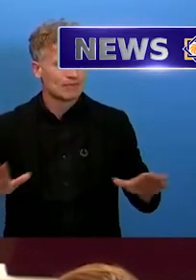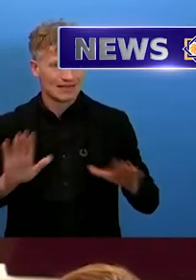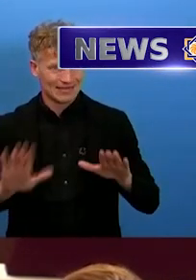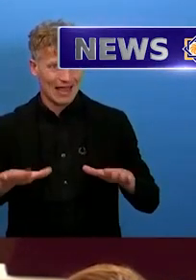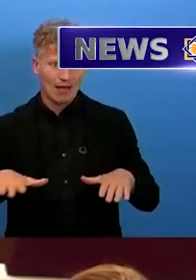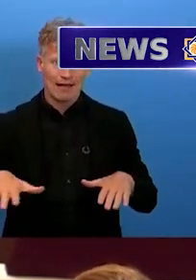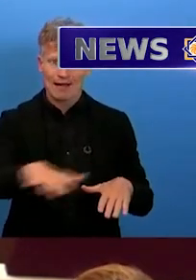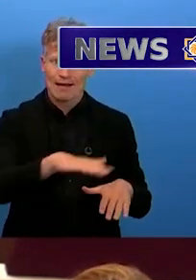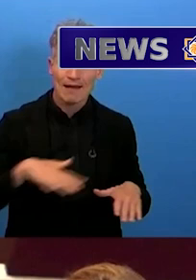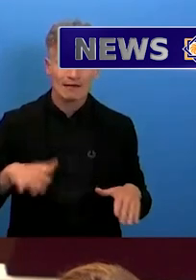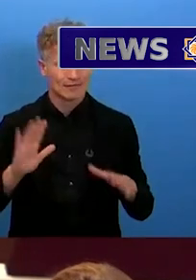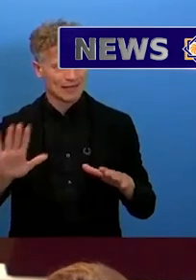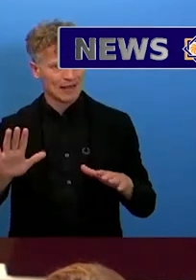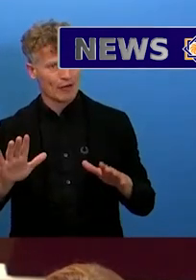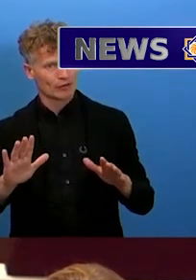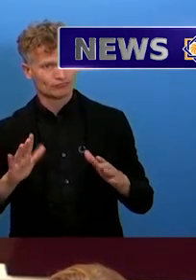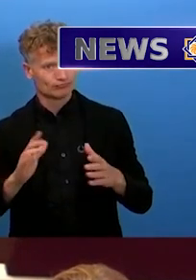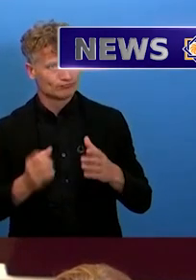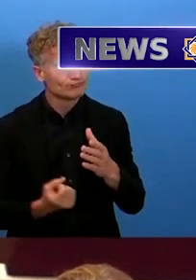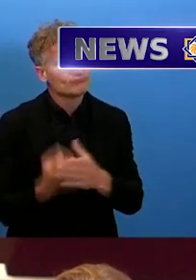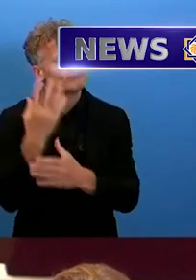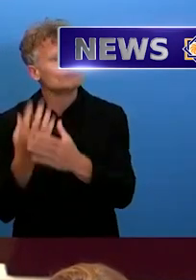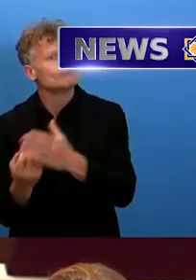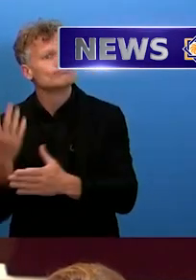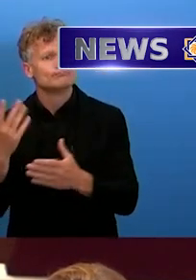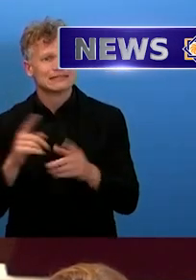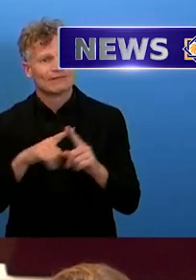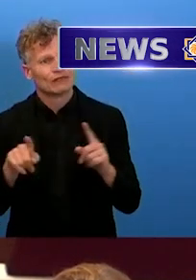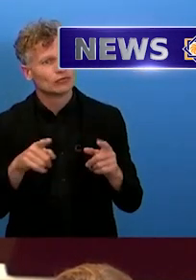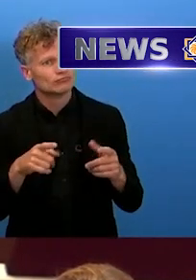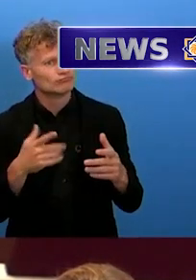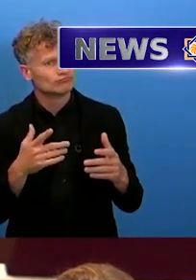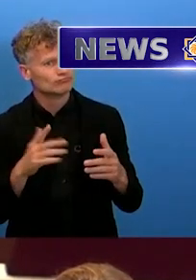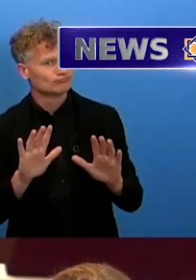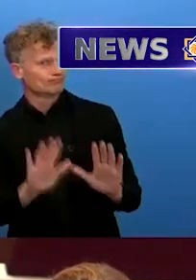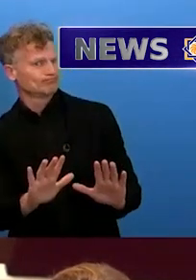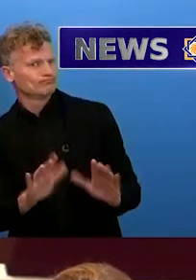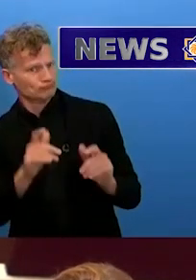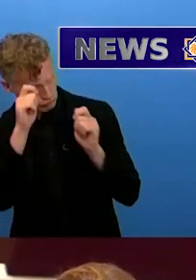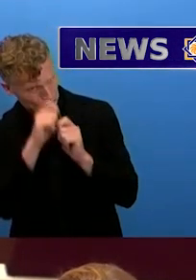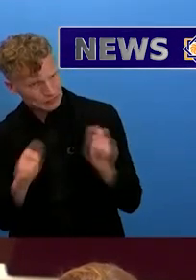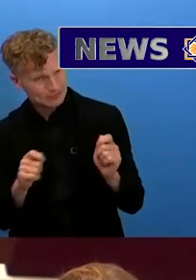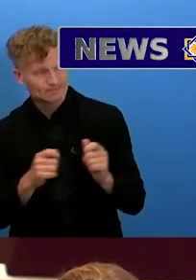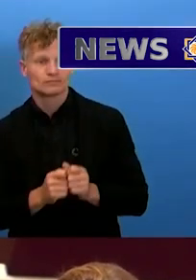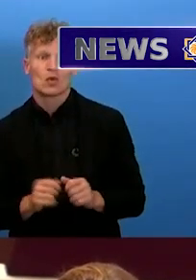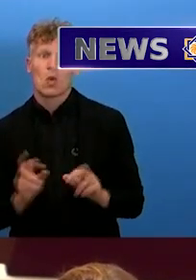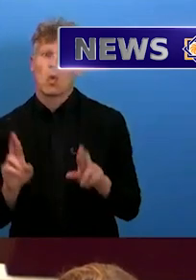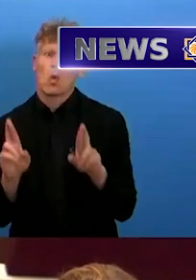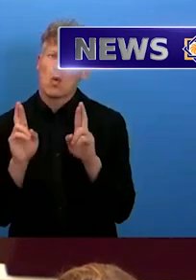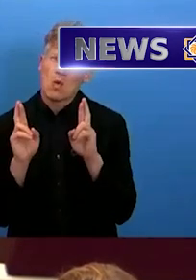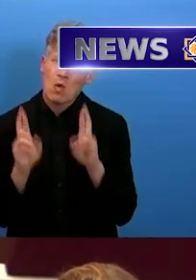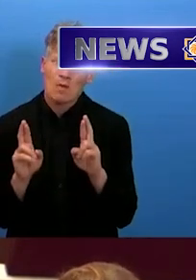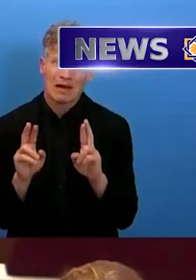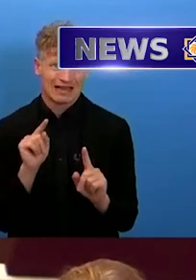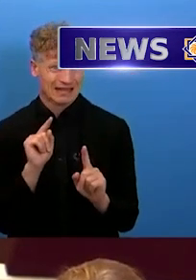its genetic resources. Thus, the principle of the right to self-determination makes sense, according to the President, if we want to stop the process of